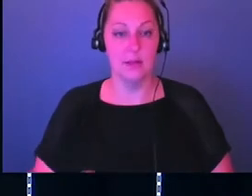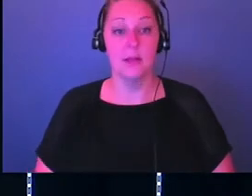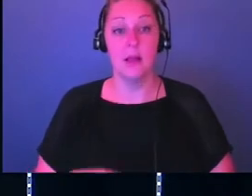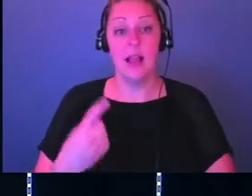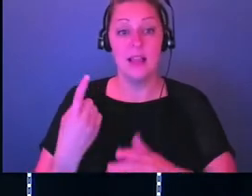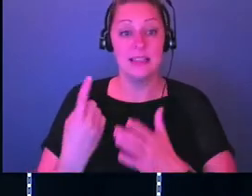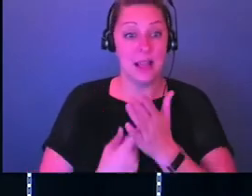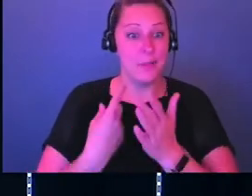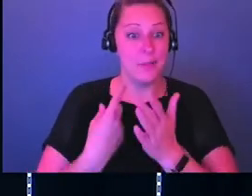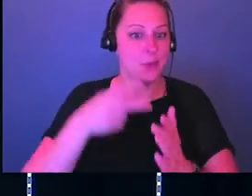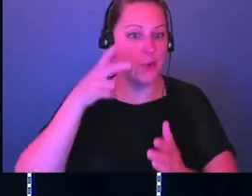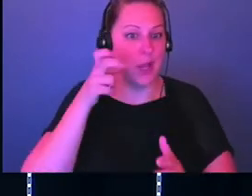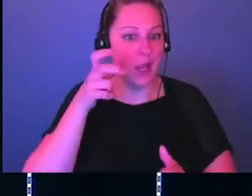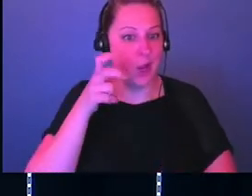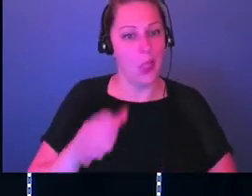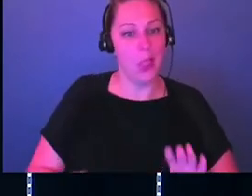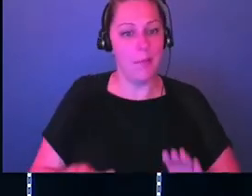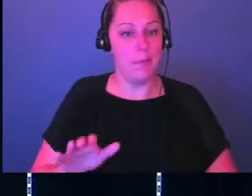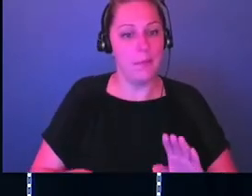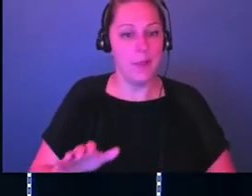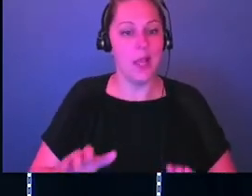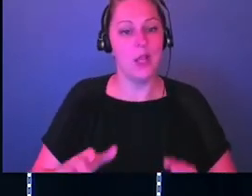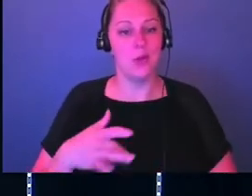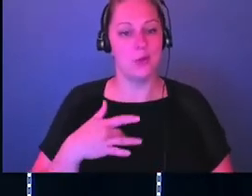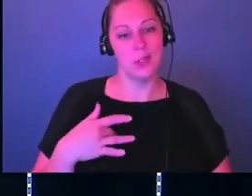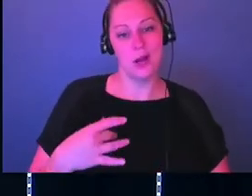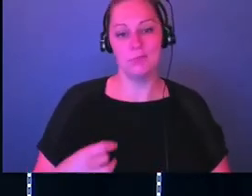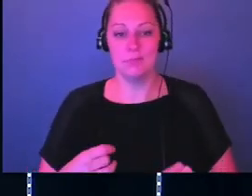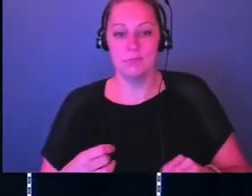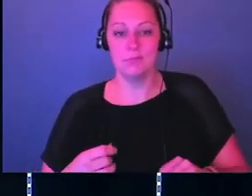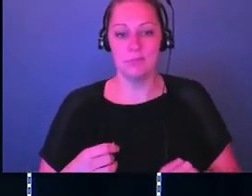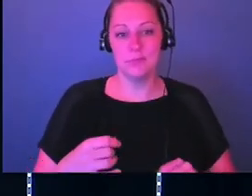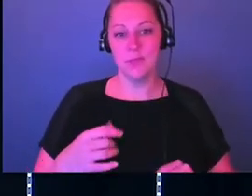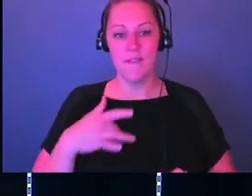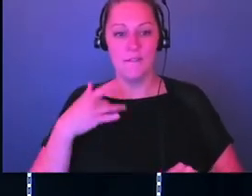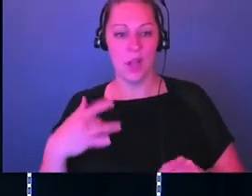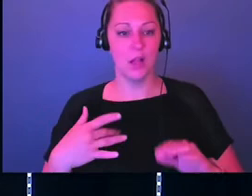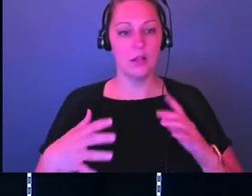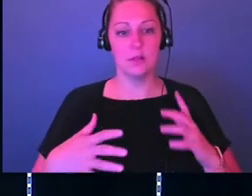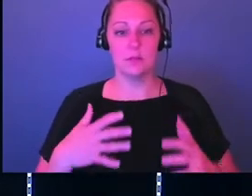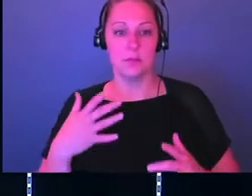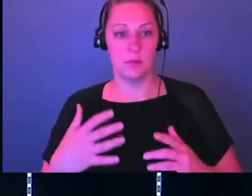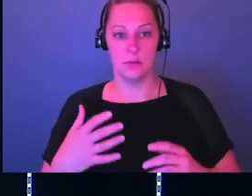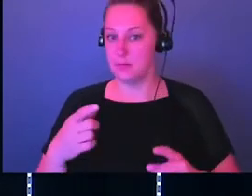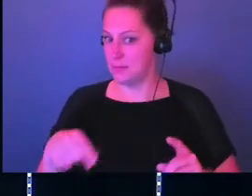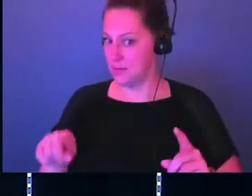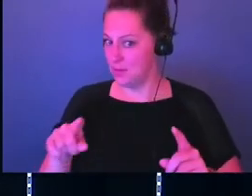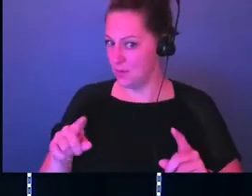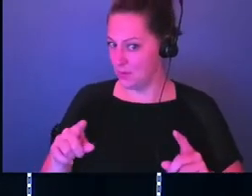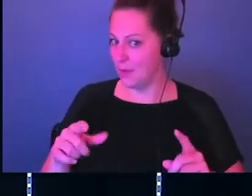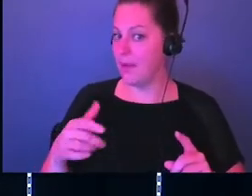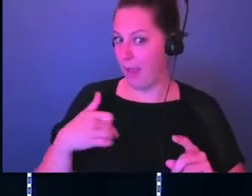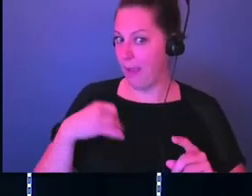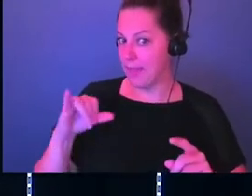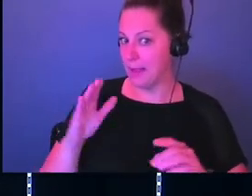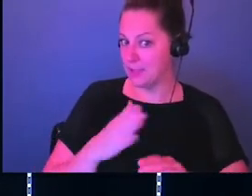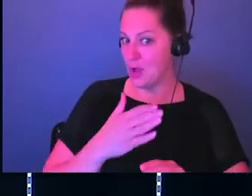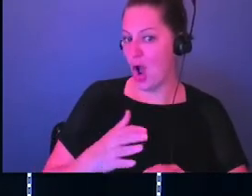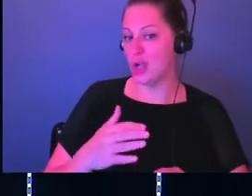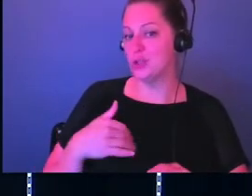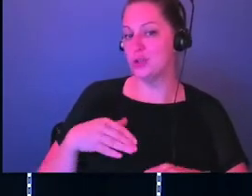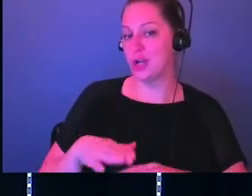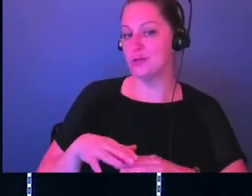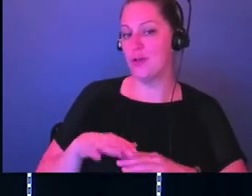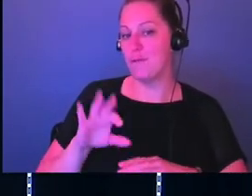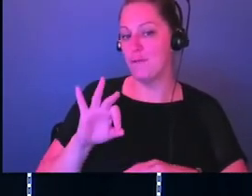hear the beat and you can't help it, you know what I'm saying? You just start moving and grooving. It's like that's a real thing. Come on, y'all have that song. It's like, I can't help it. Your toes starts going,